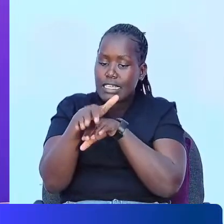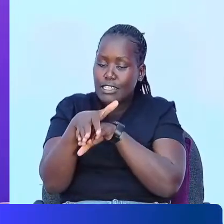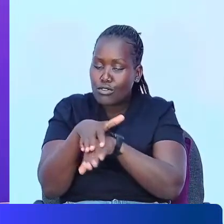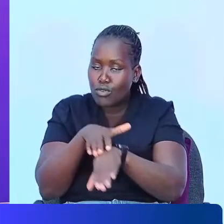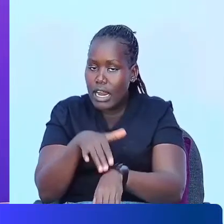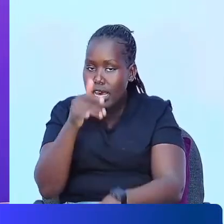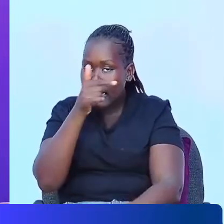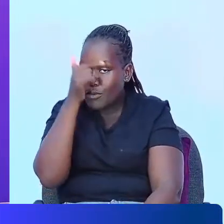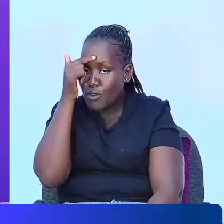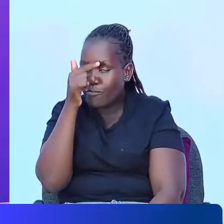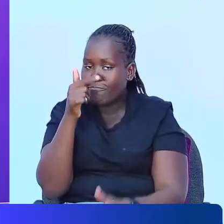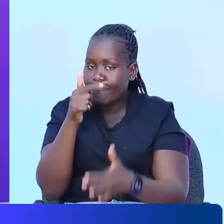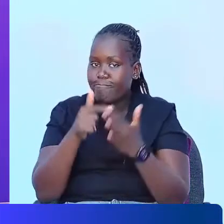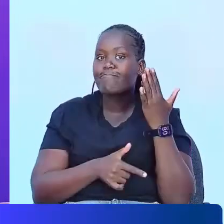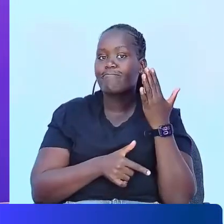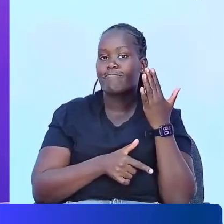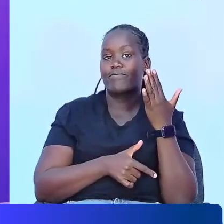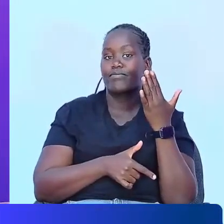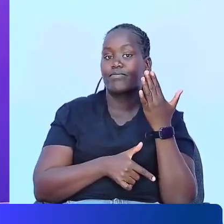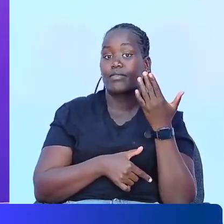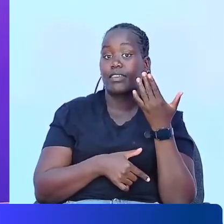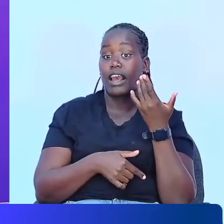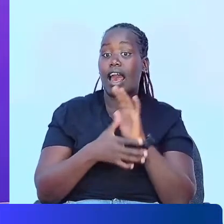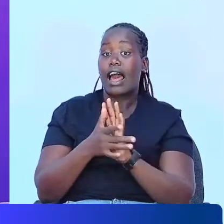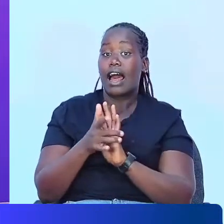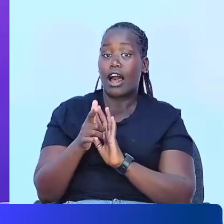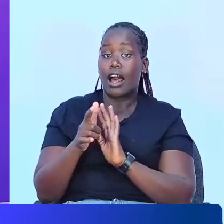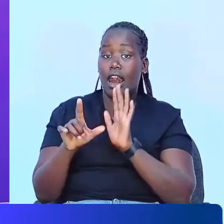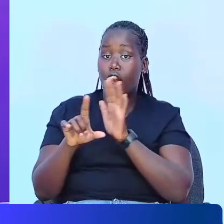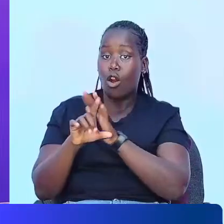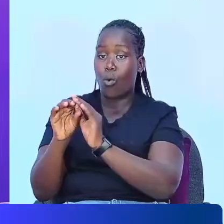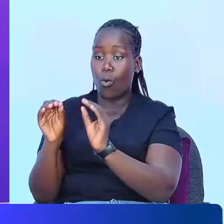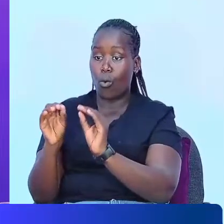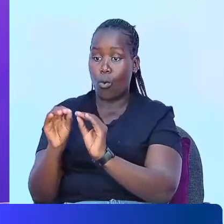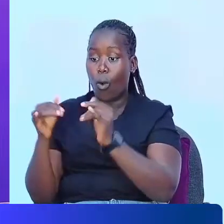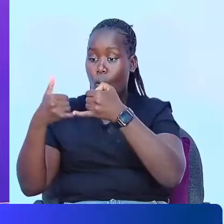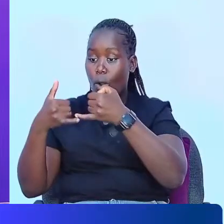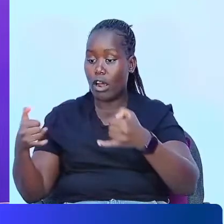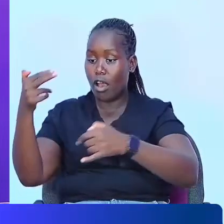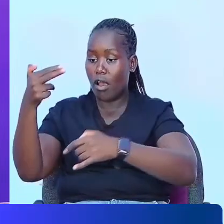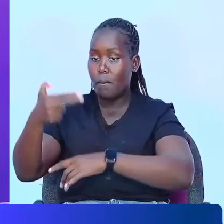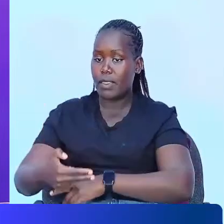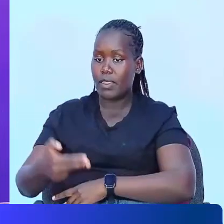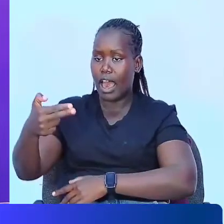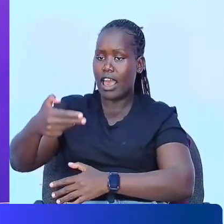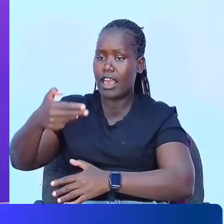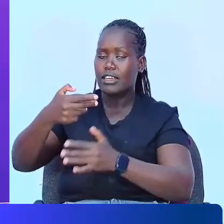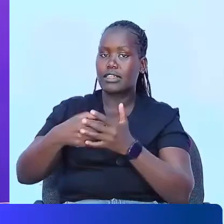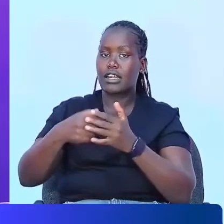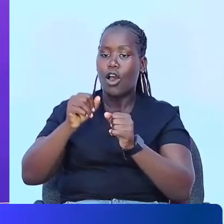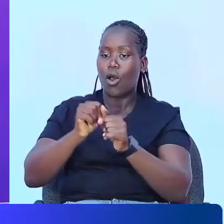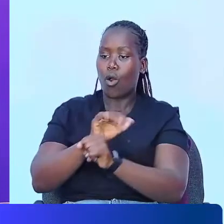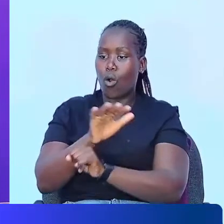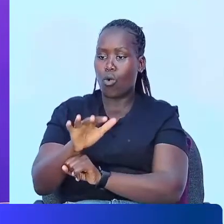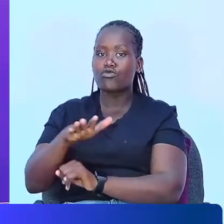is because illegal lines have been the highest cause of death in the country.